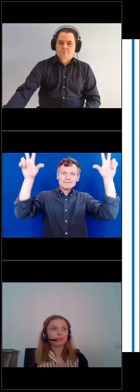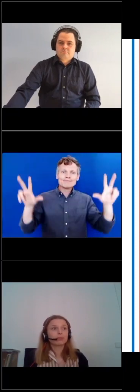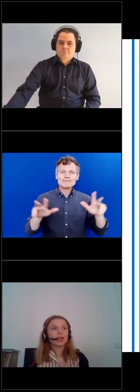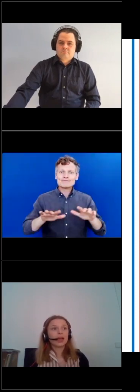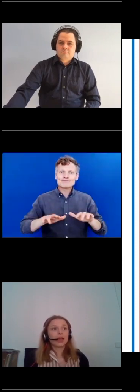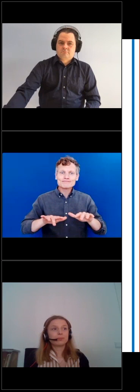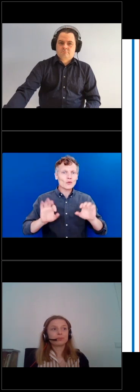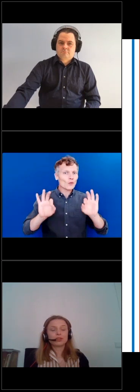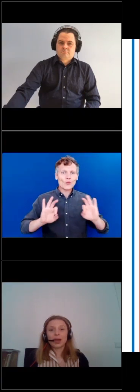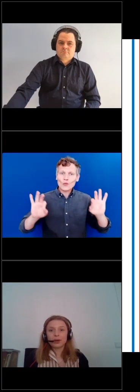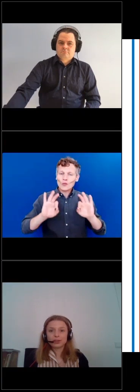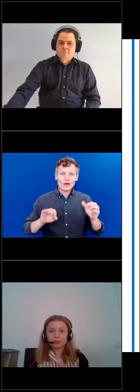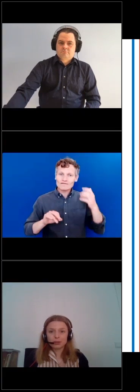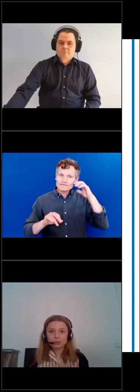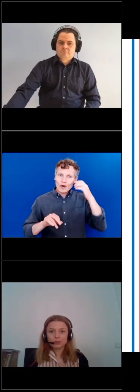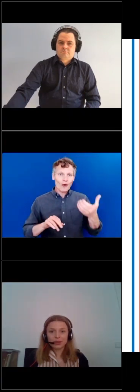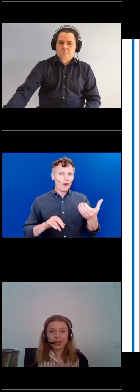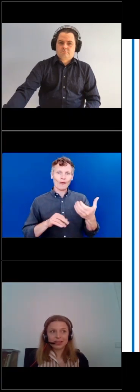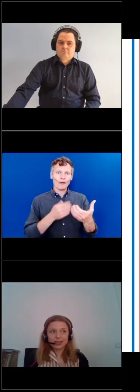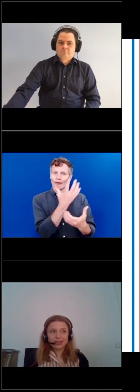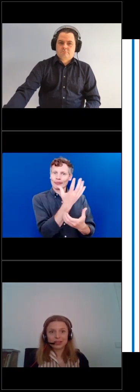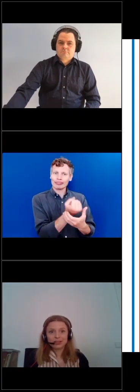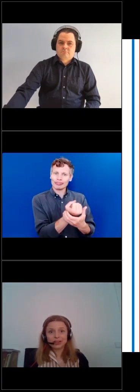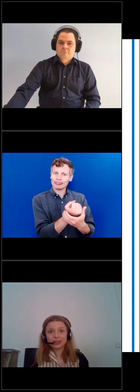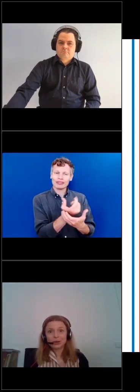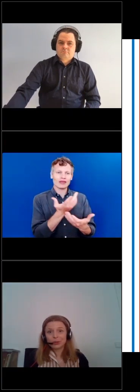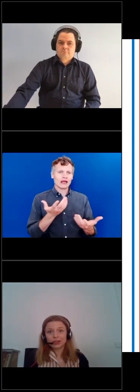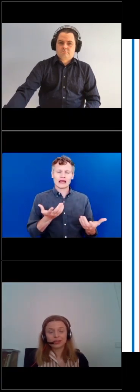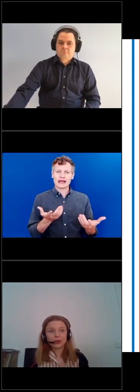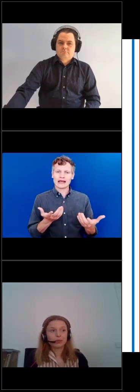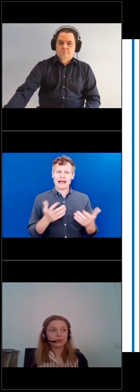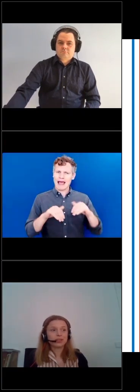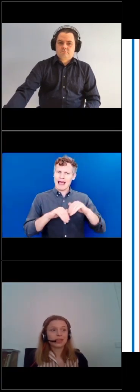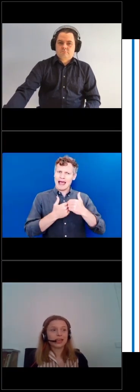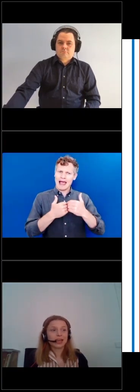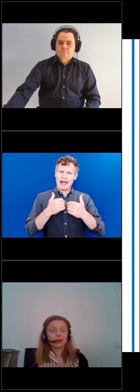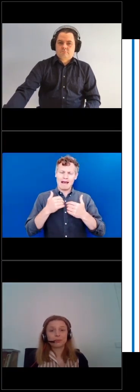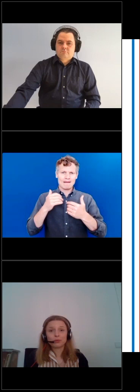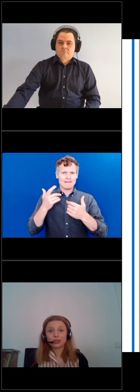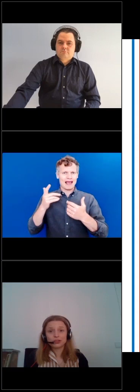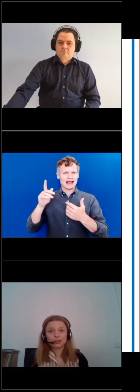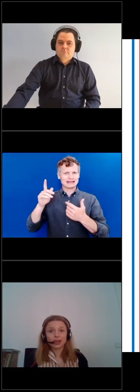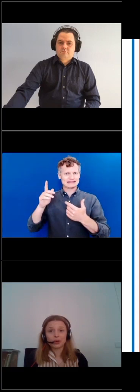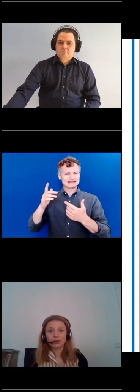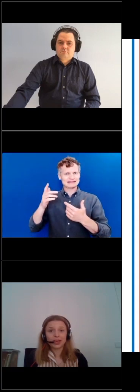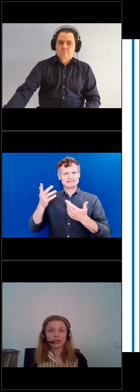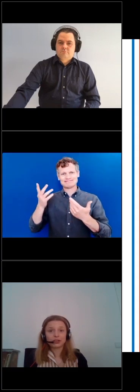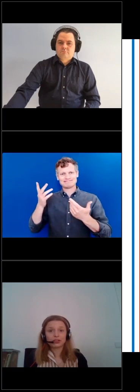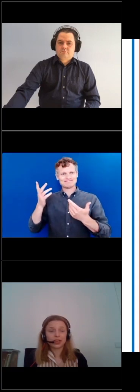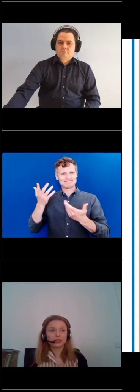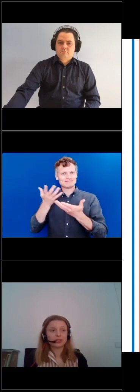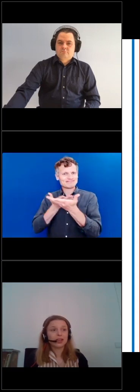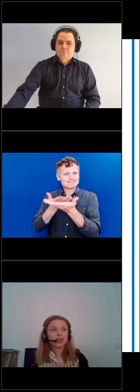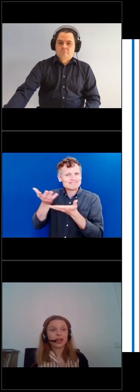restrictions. So how is it possible to access the local community? Which